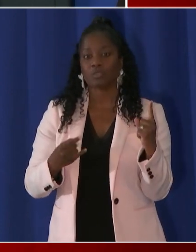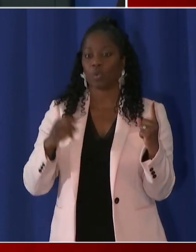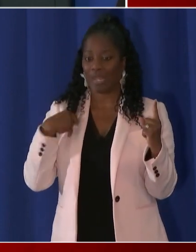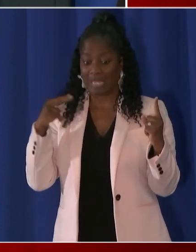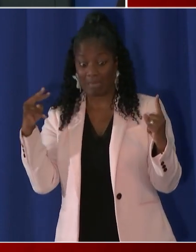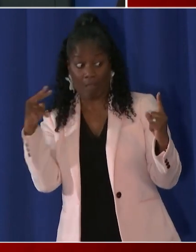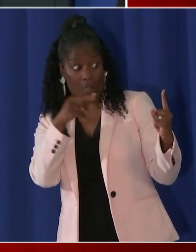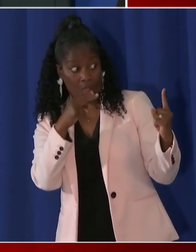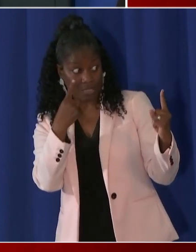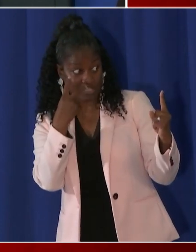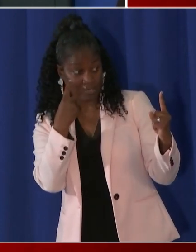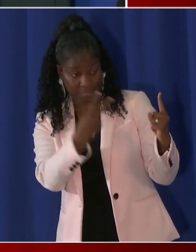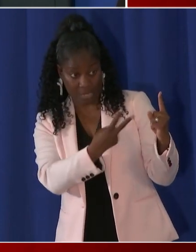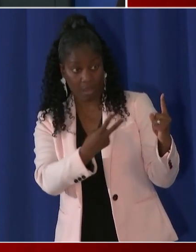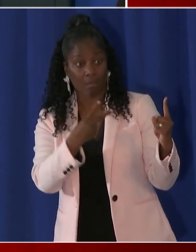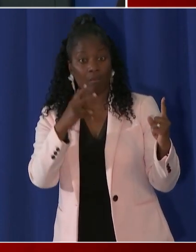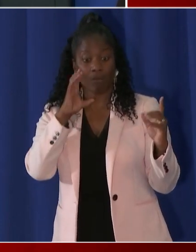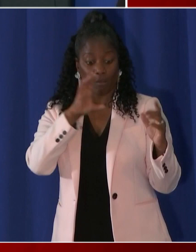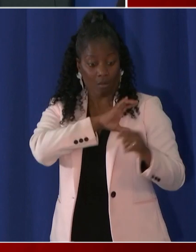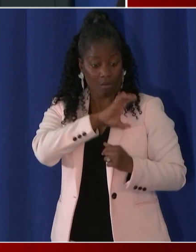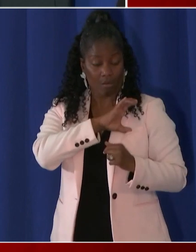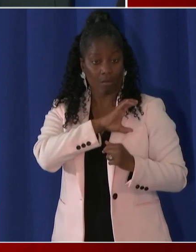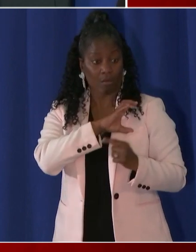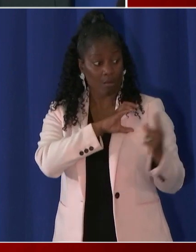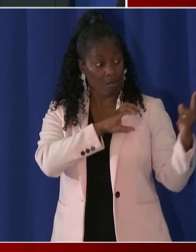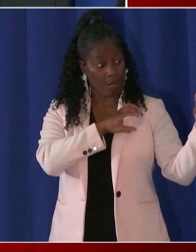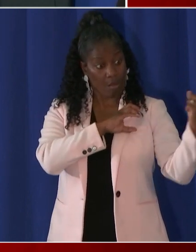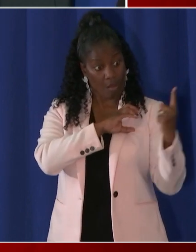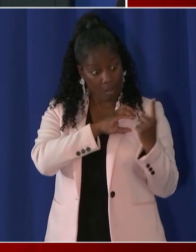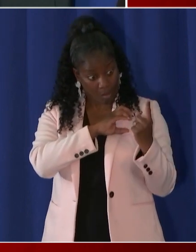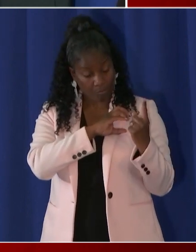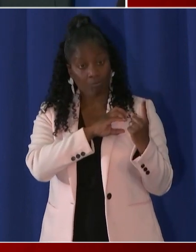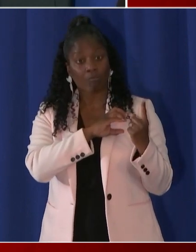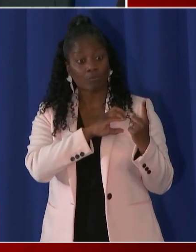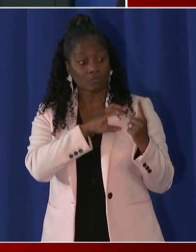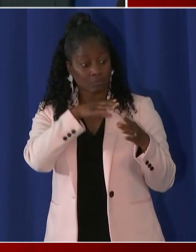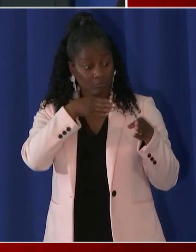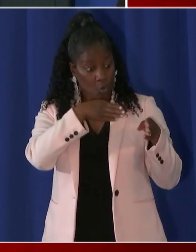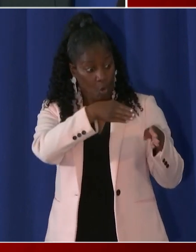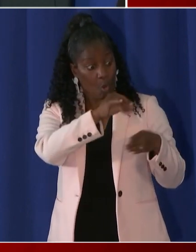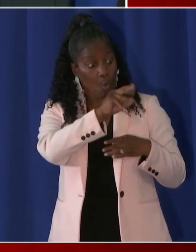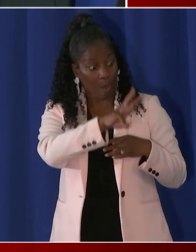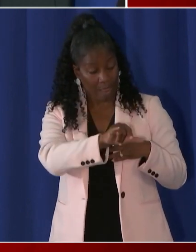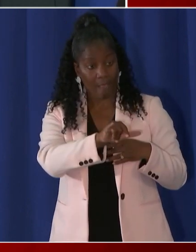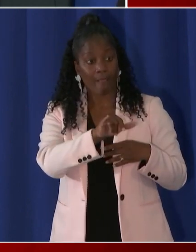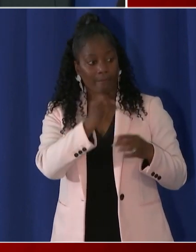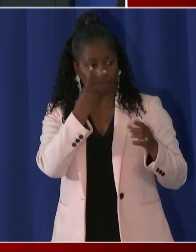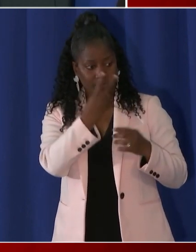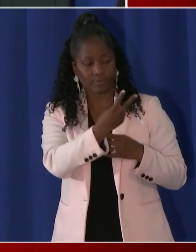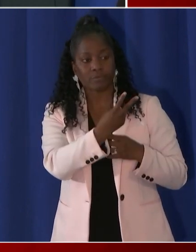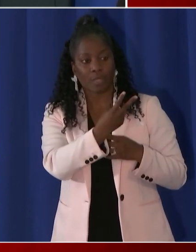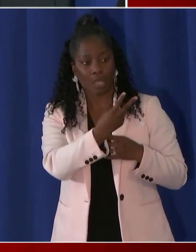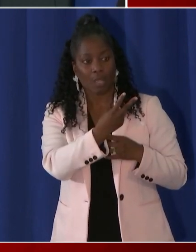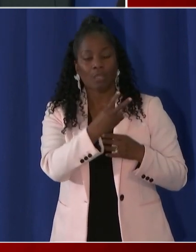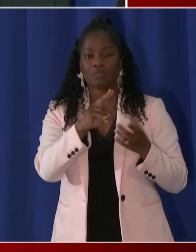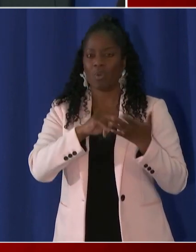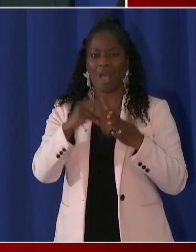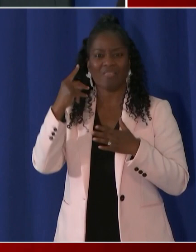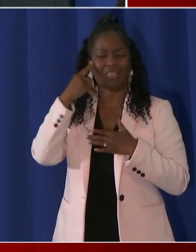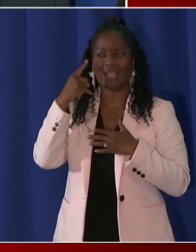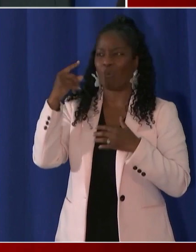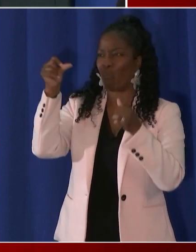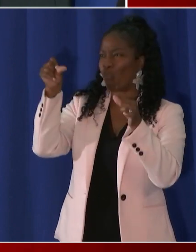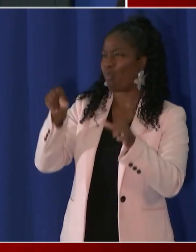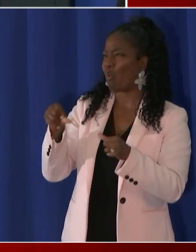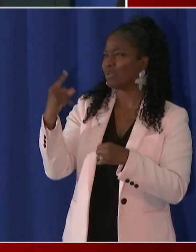enforcement as we progressed down the hallway. I think there was a post or something